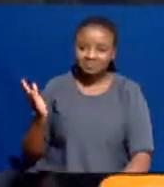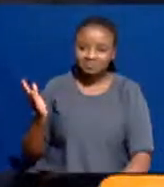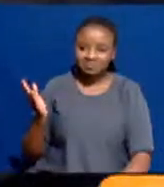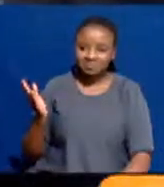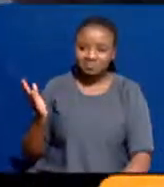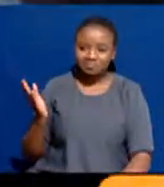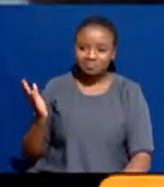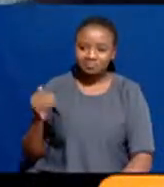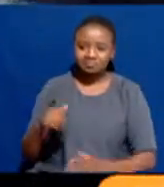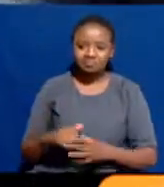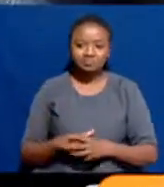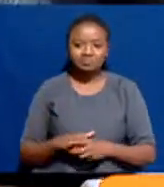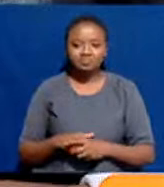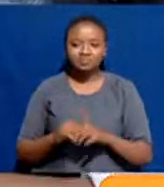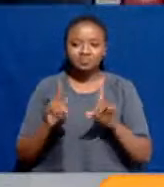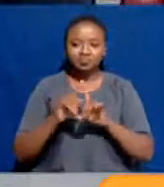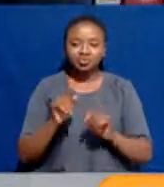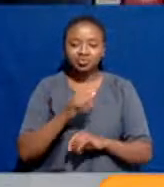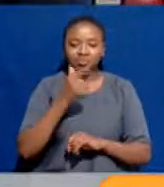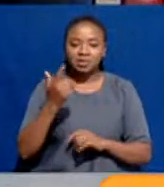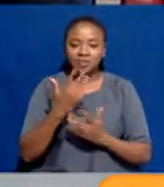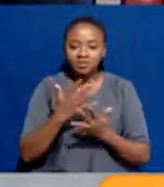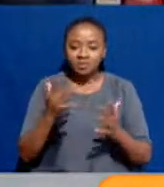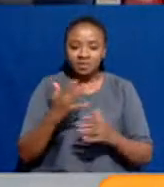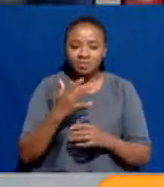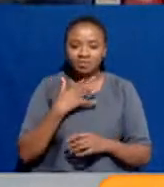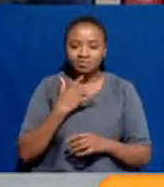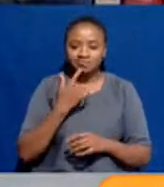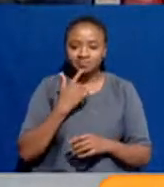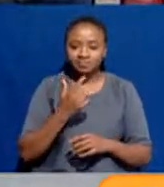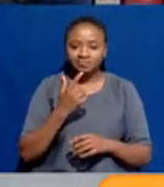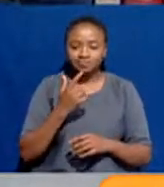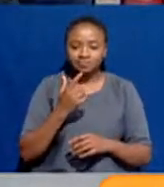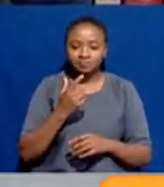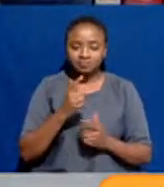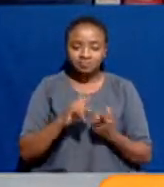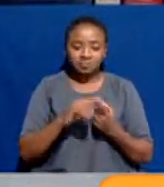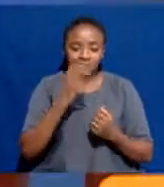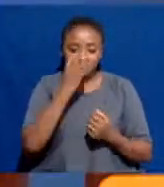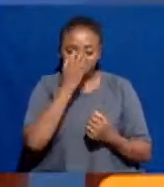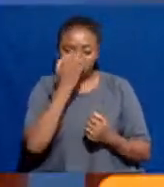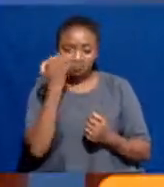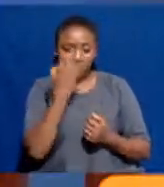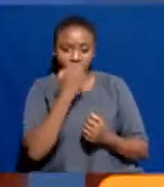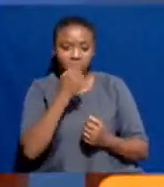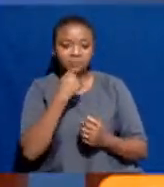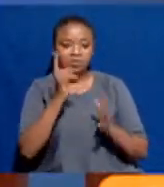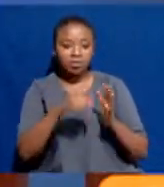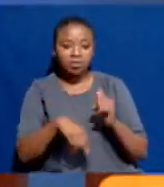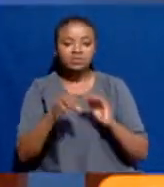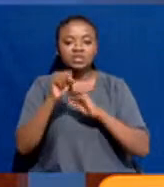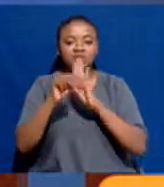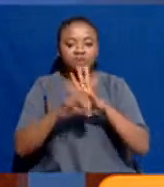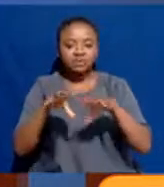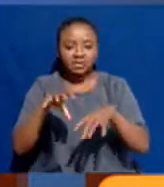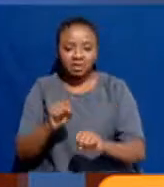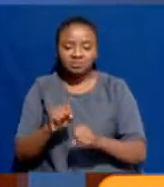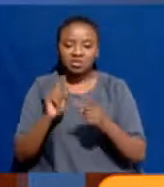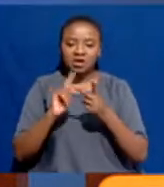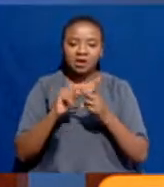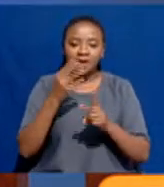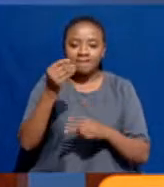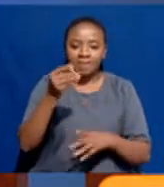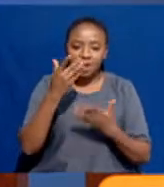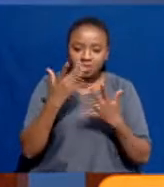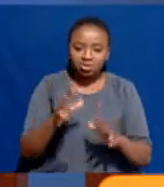thing before we go. There's something that the President Ruto and Deputy have been saying a lot. State capture, money was stolen over the last